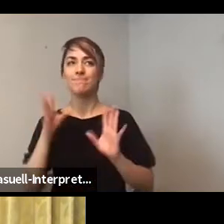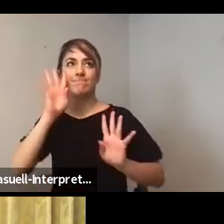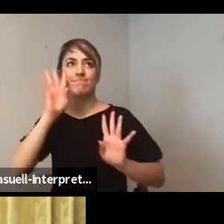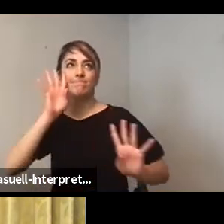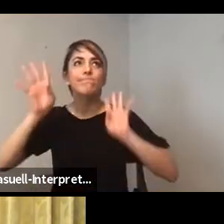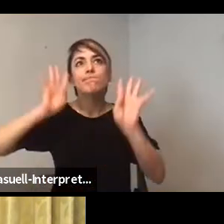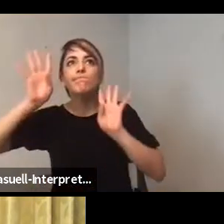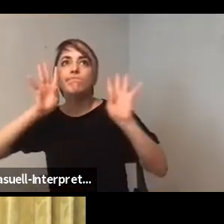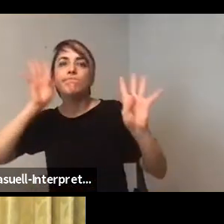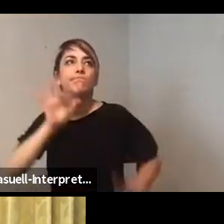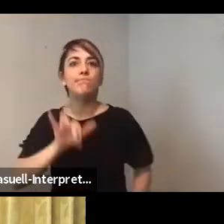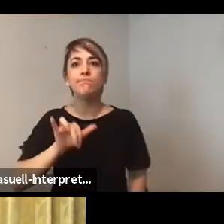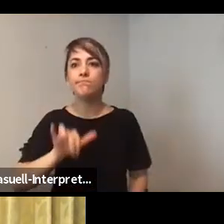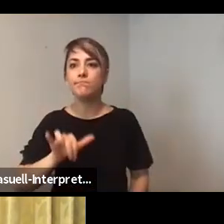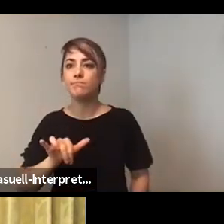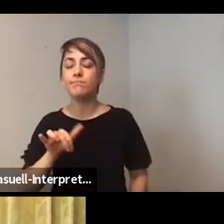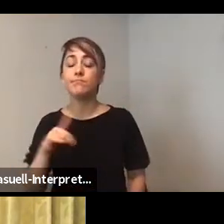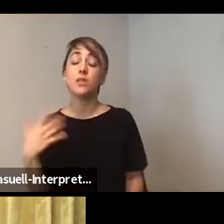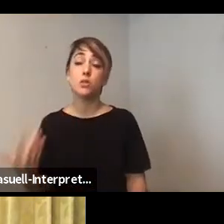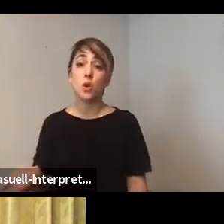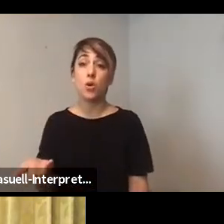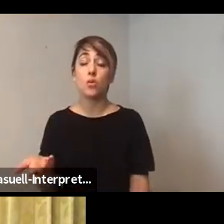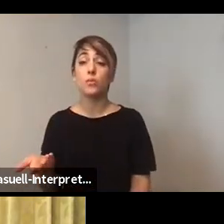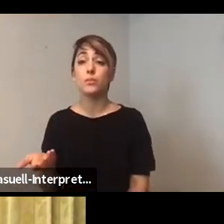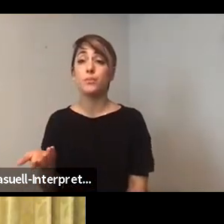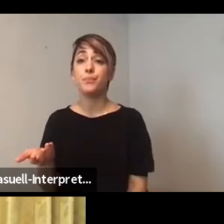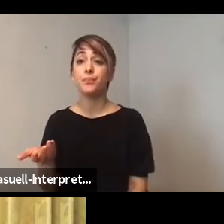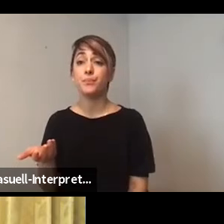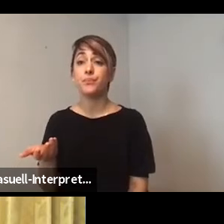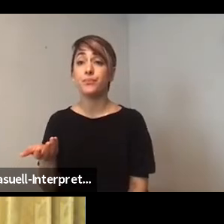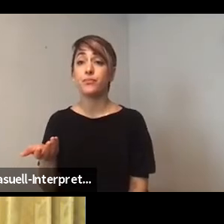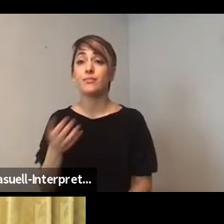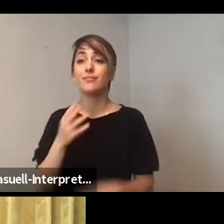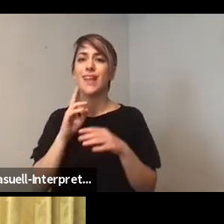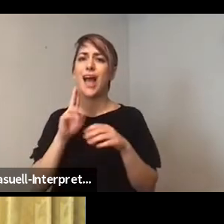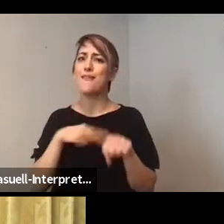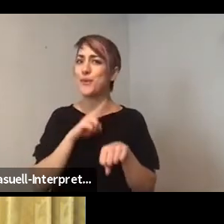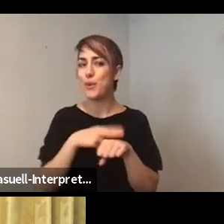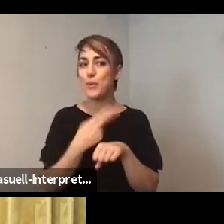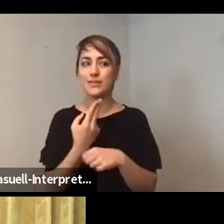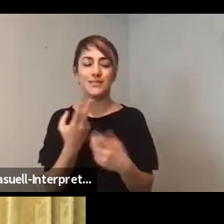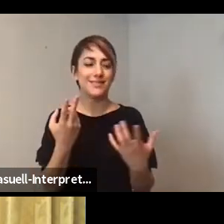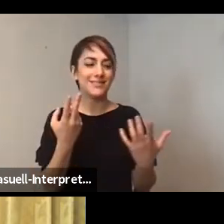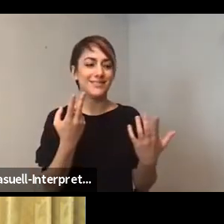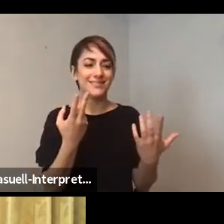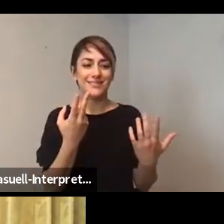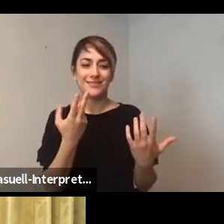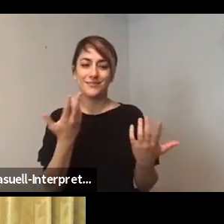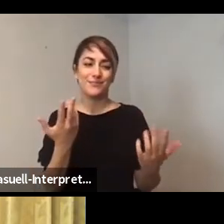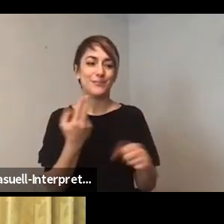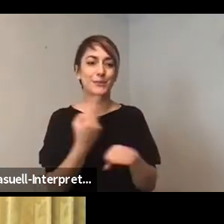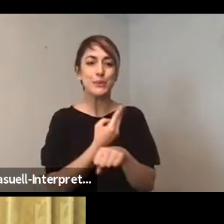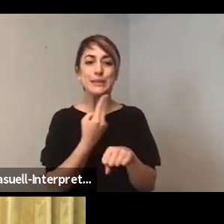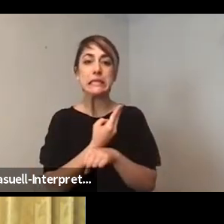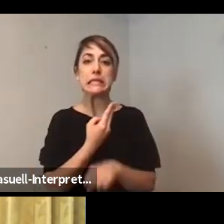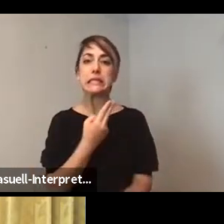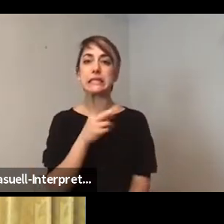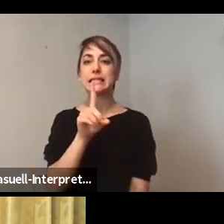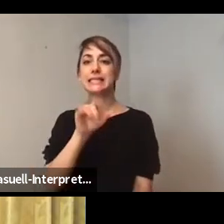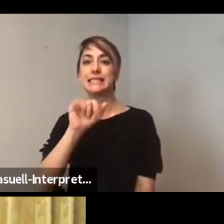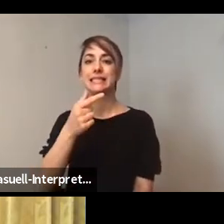course, yeah, through the digital world, which is not so the